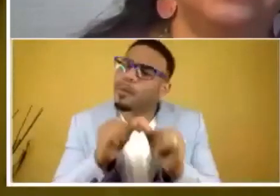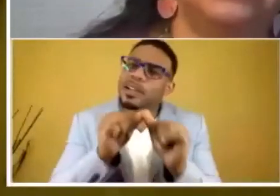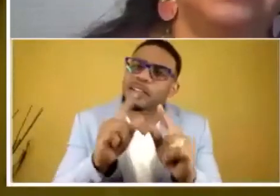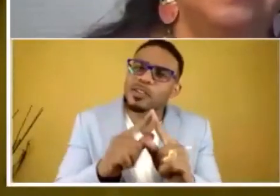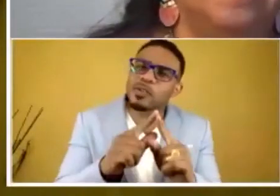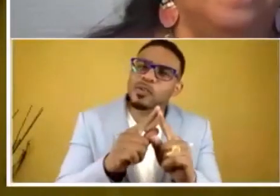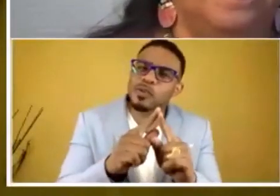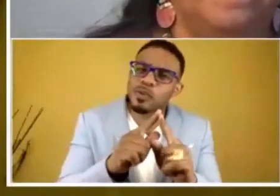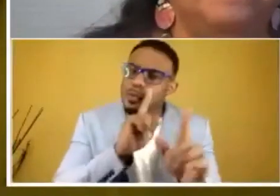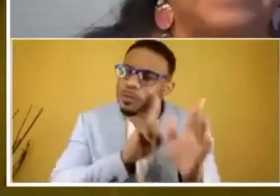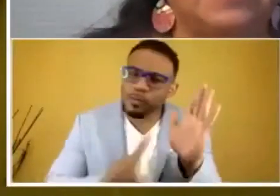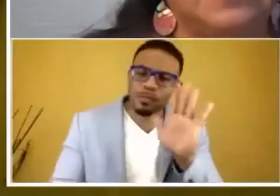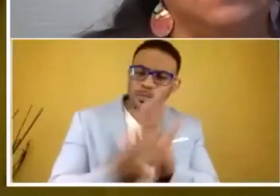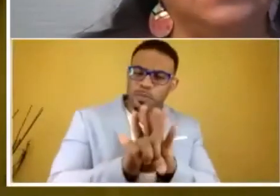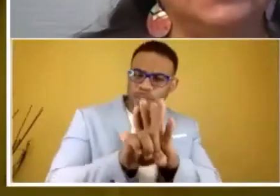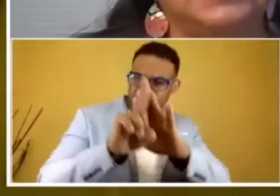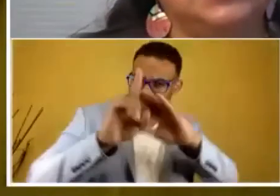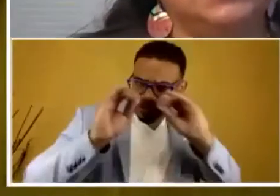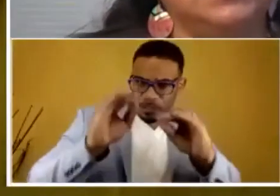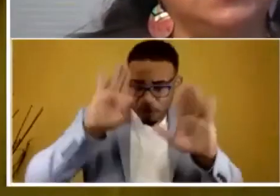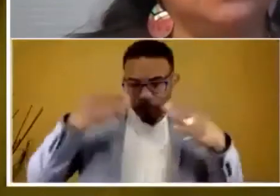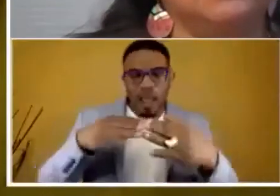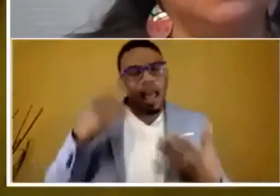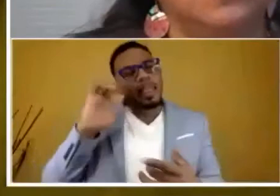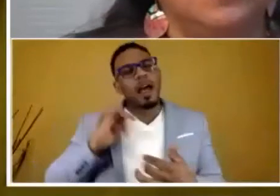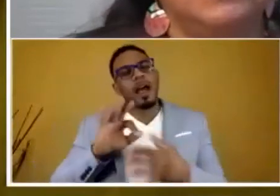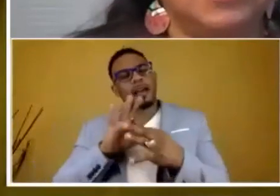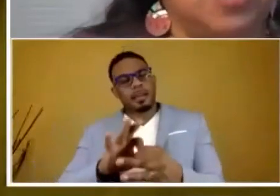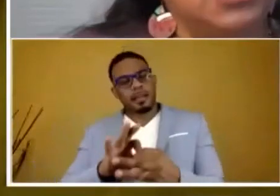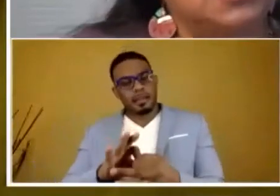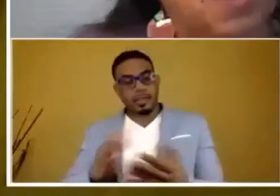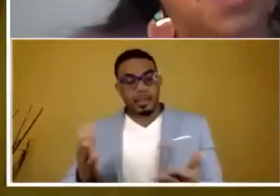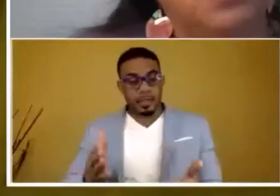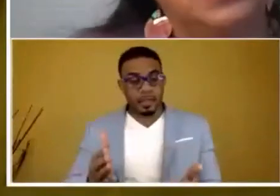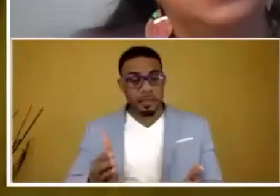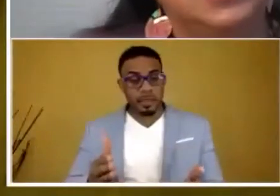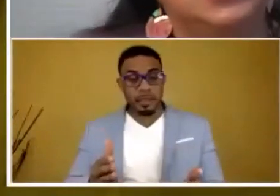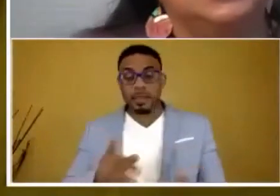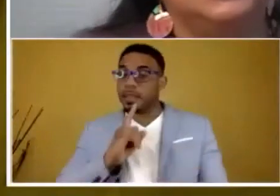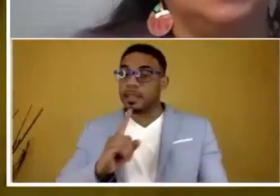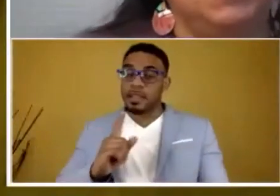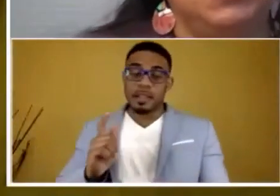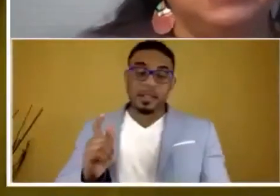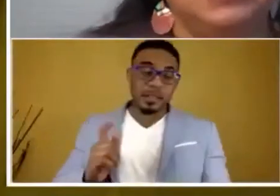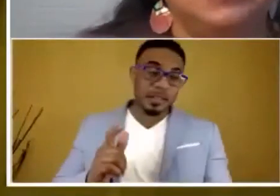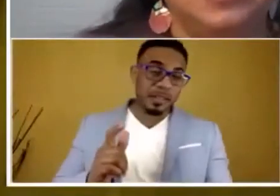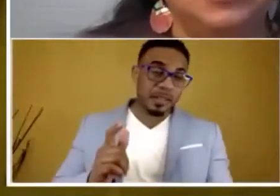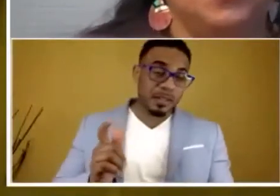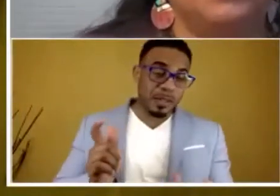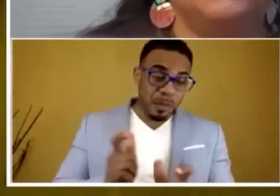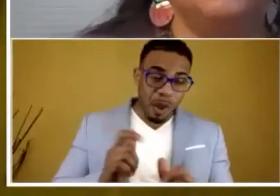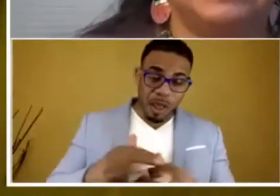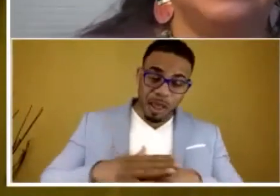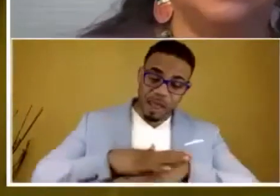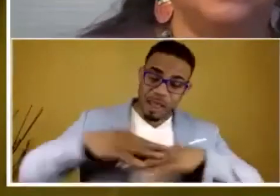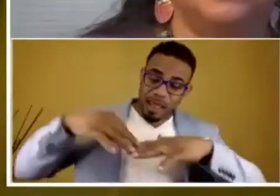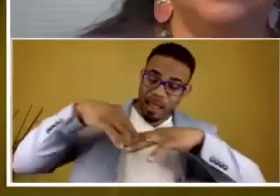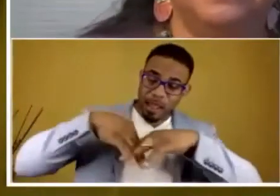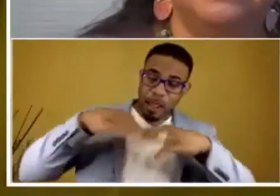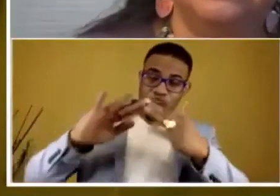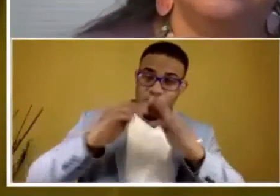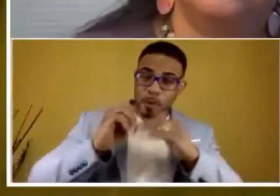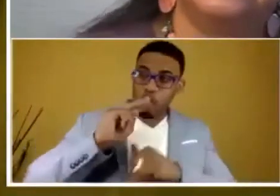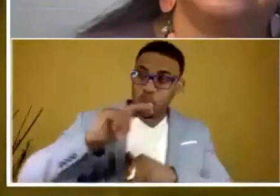this forward? I think our connection here is a small Indigenous community in northern New